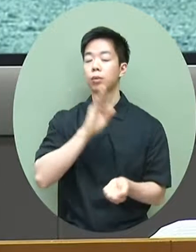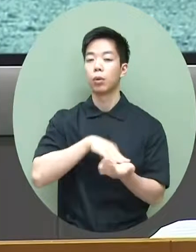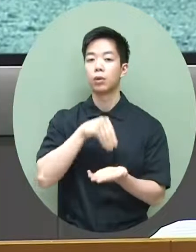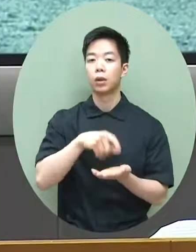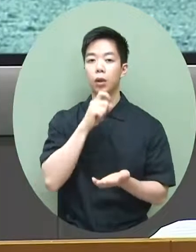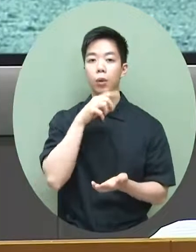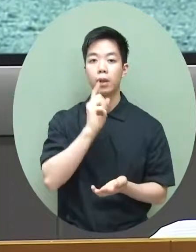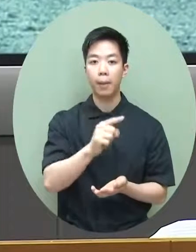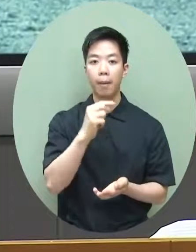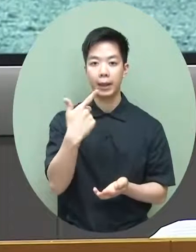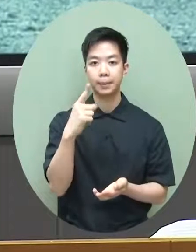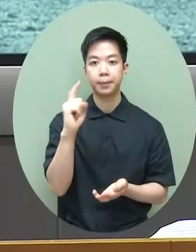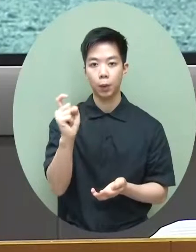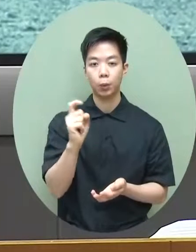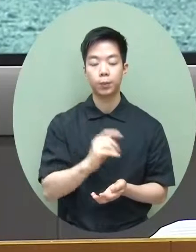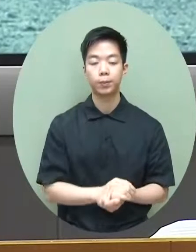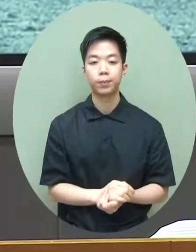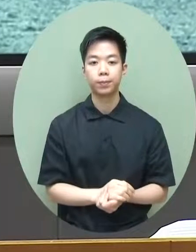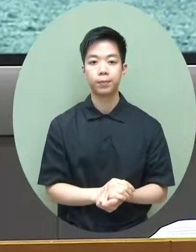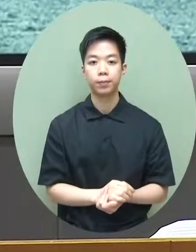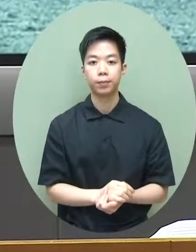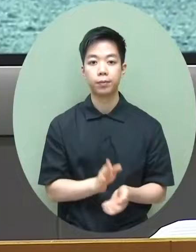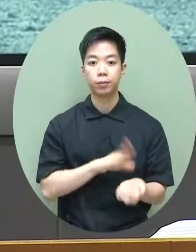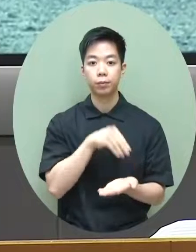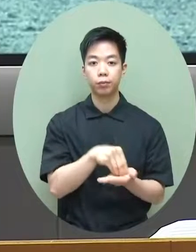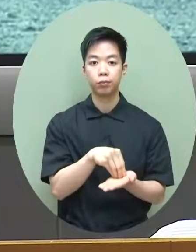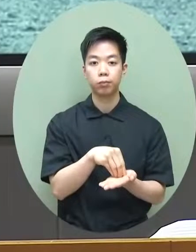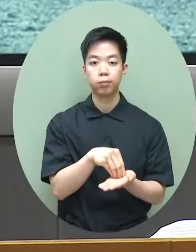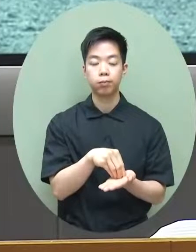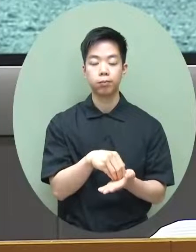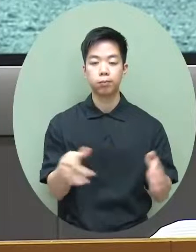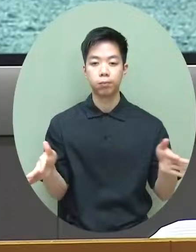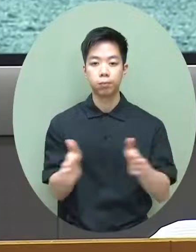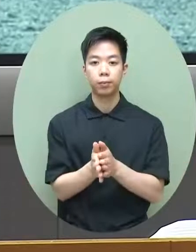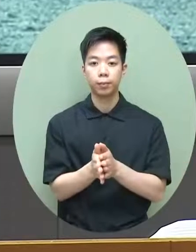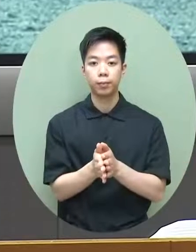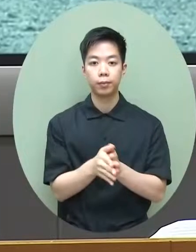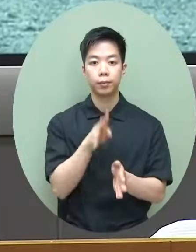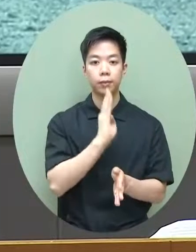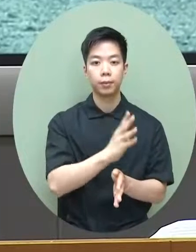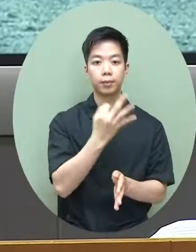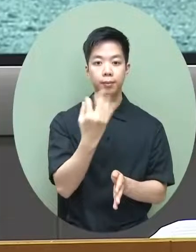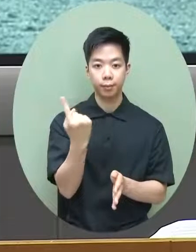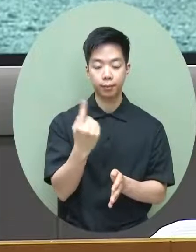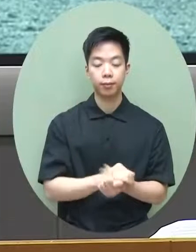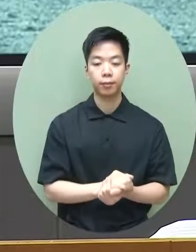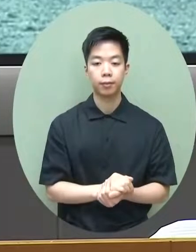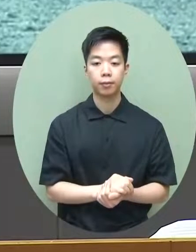189 RAT positive cases. The total number of positive cases stands at